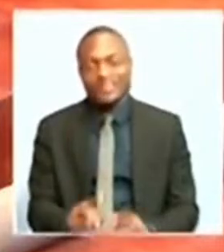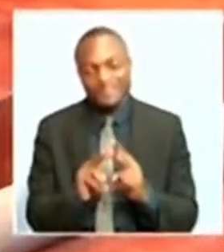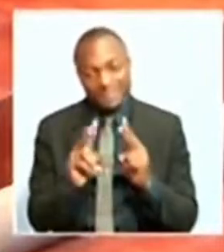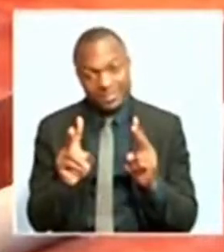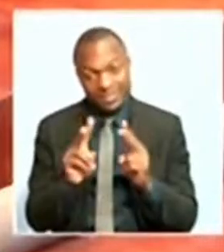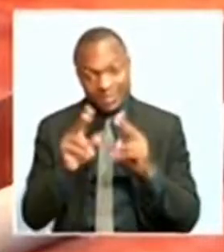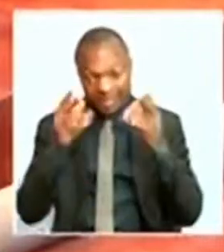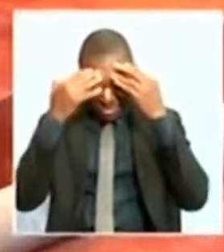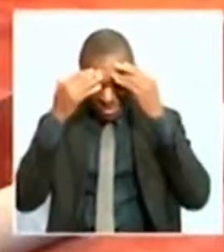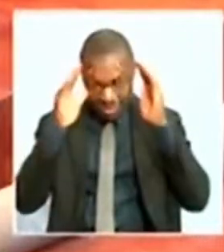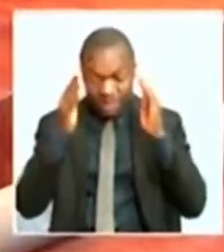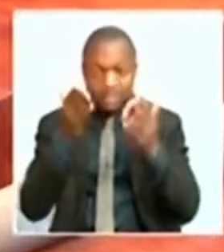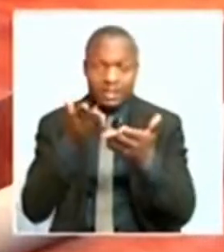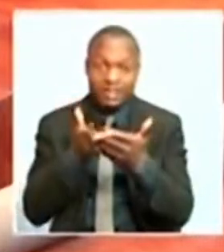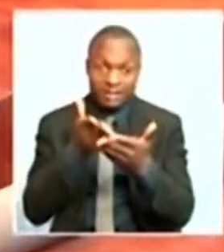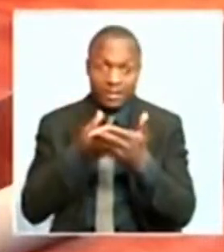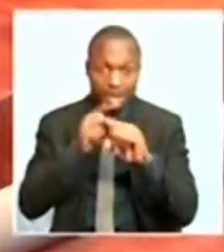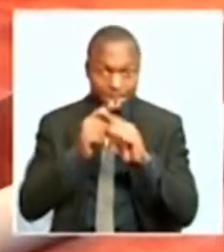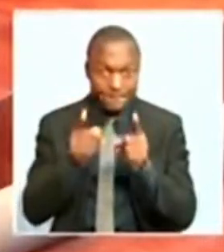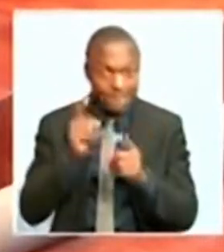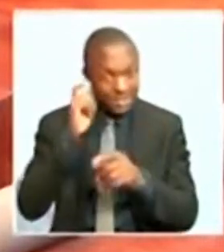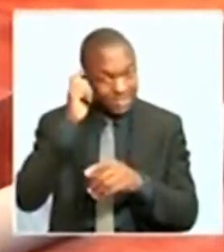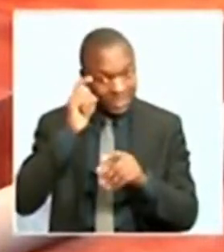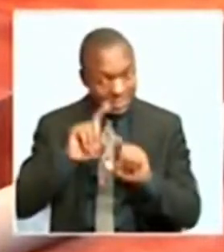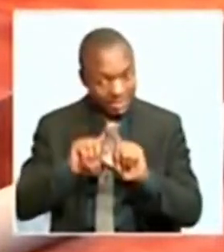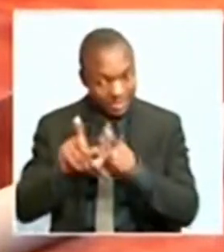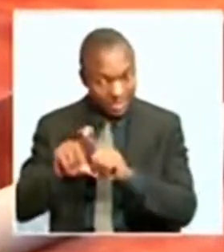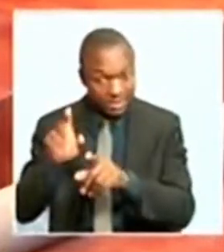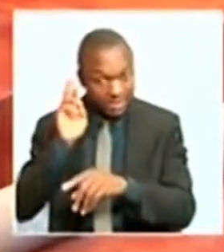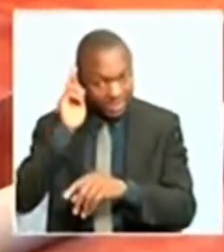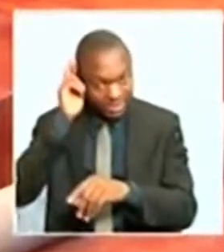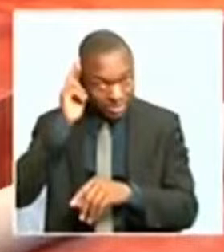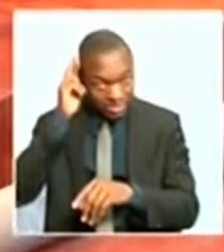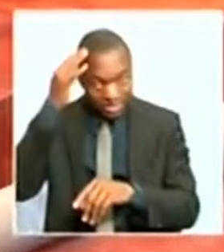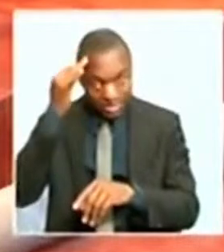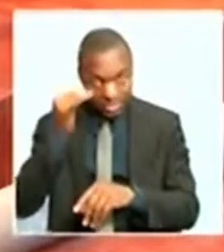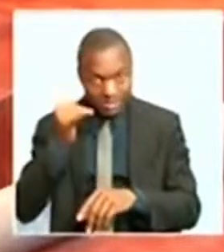very aware of this particular one, but I think there are various reasons why